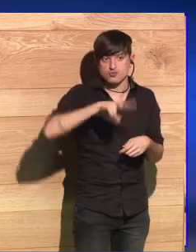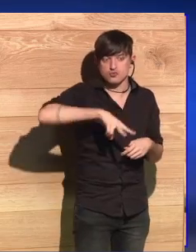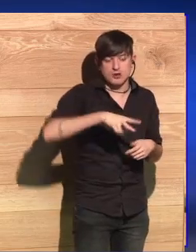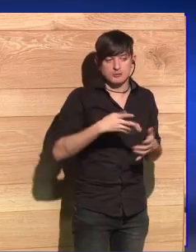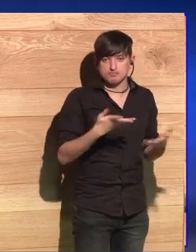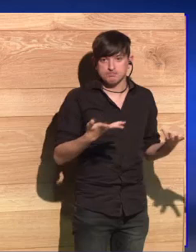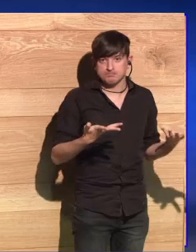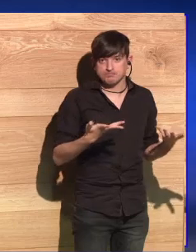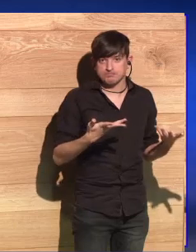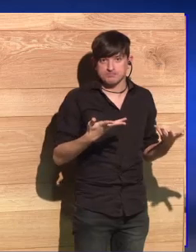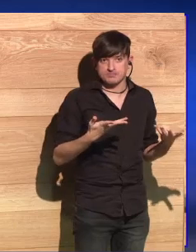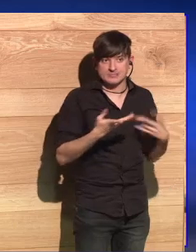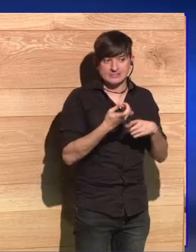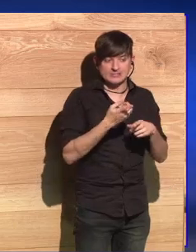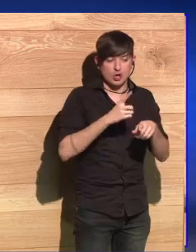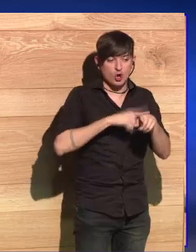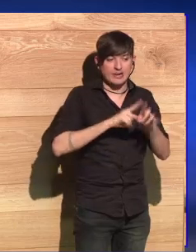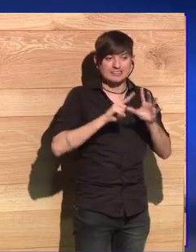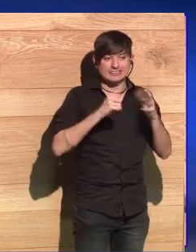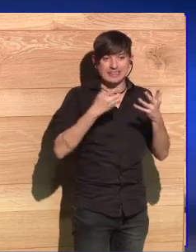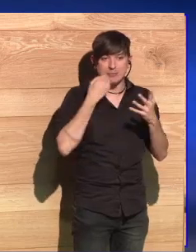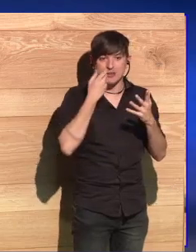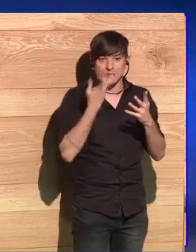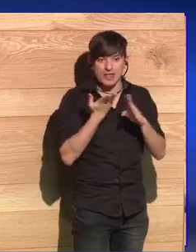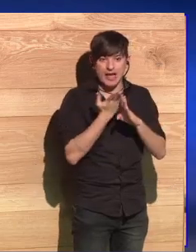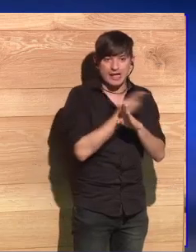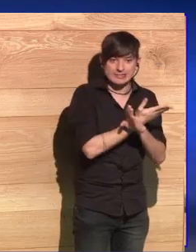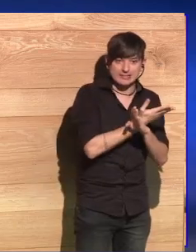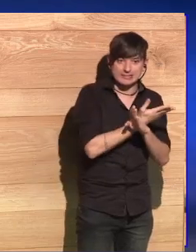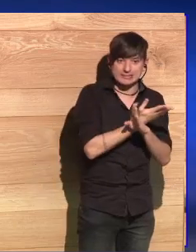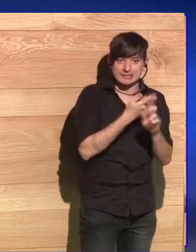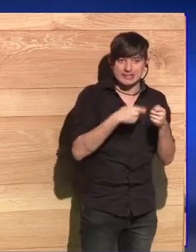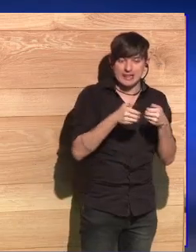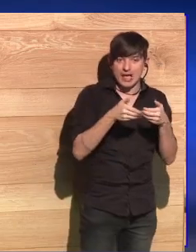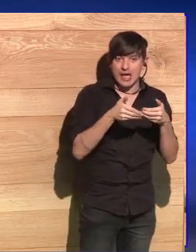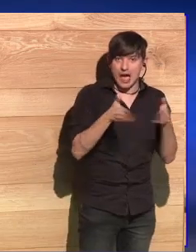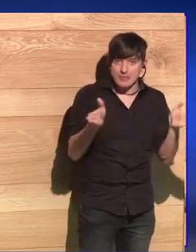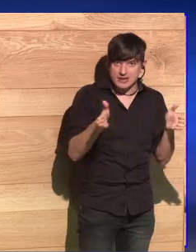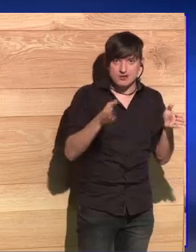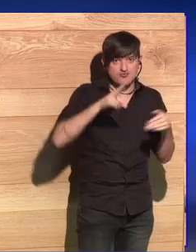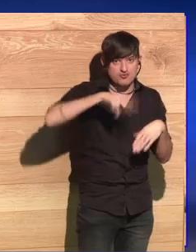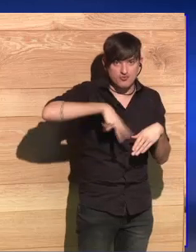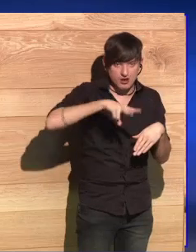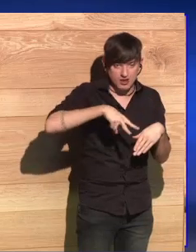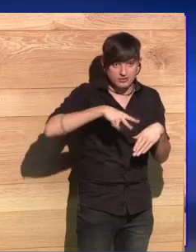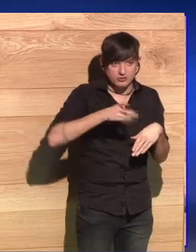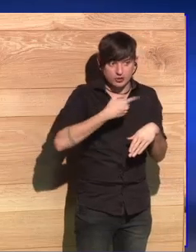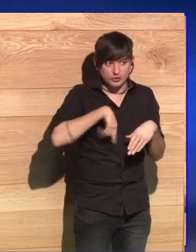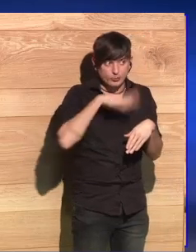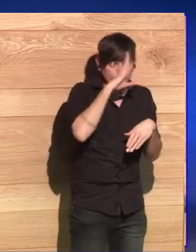a.m. So you'd go, and they were gone by 8 p.m. So we'd go out there at night and sleep in these empty